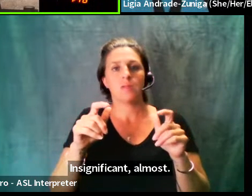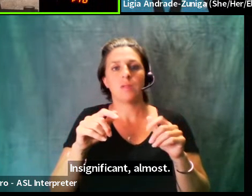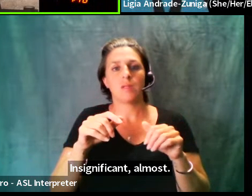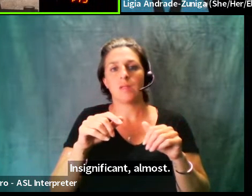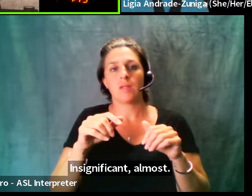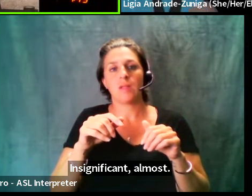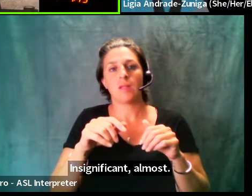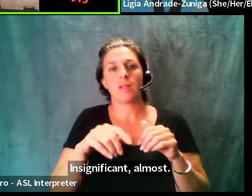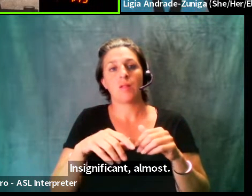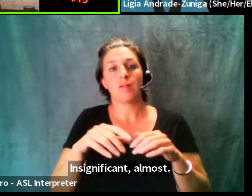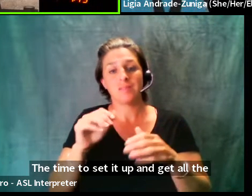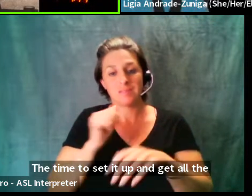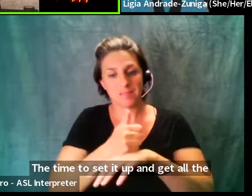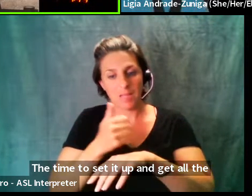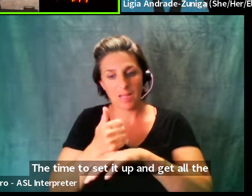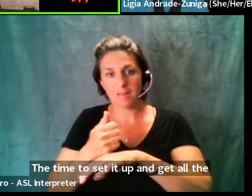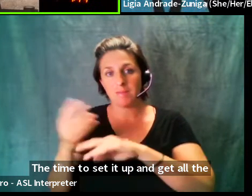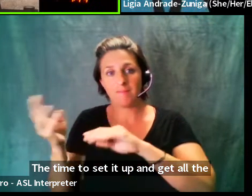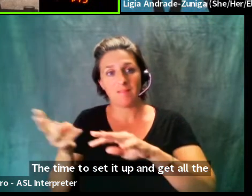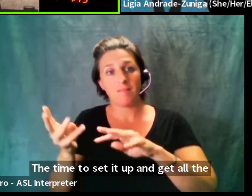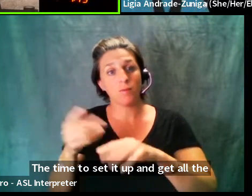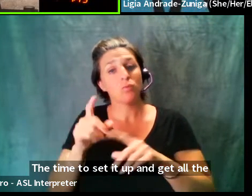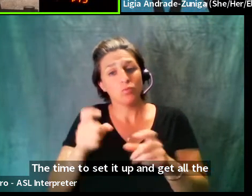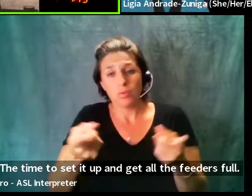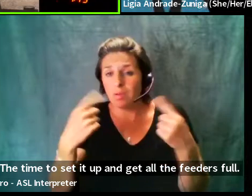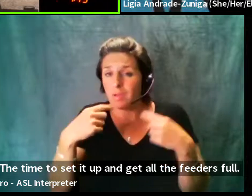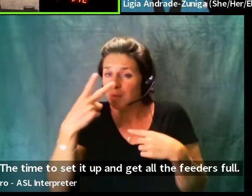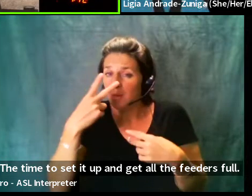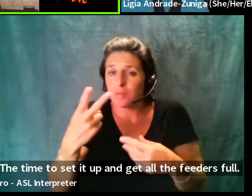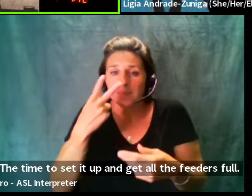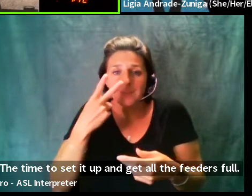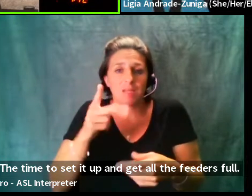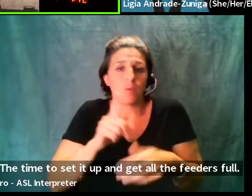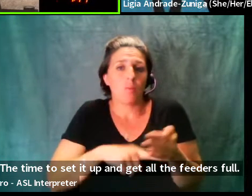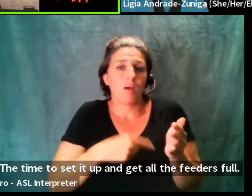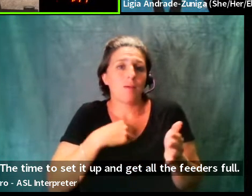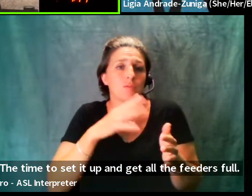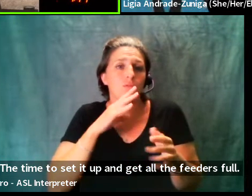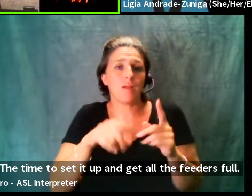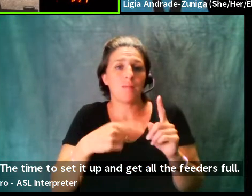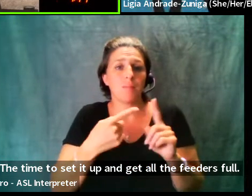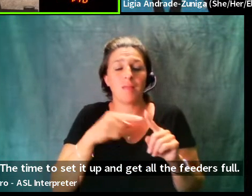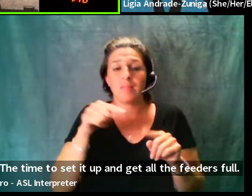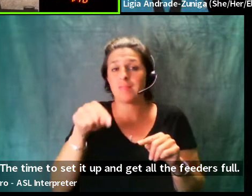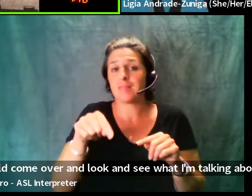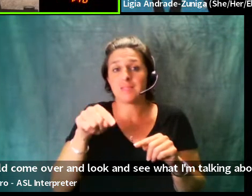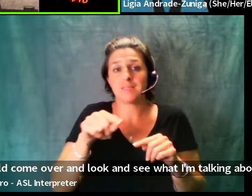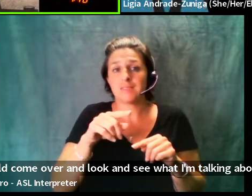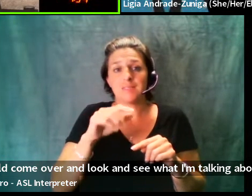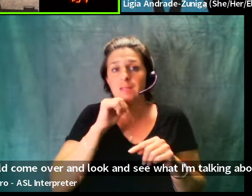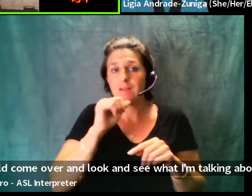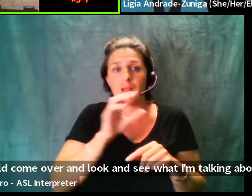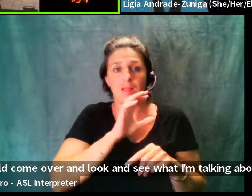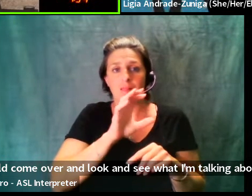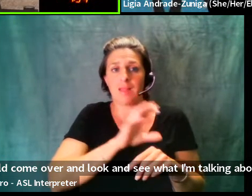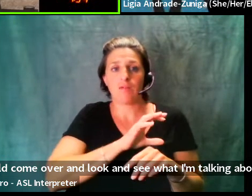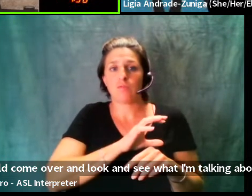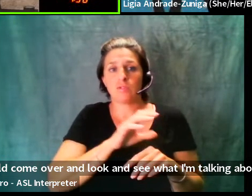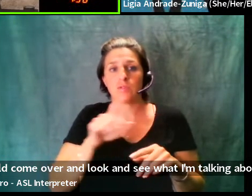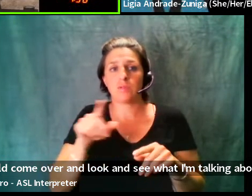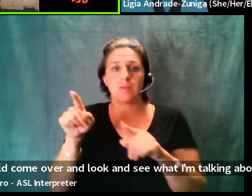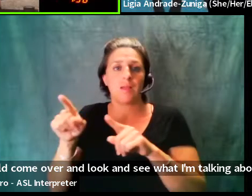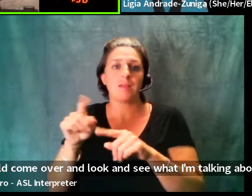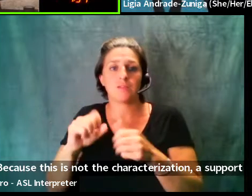the feeders full, you should come over and look and see what I'm talking about. Because this is not the characterization. A